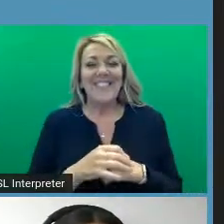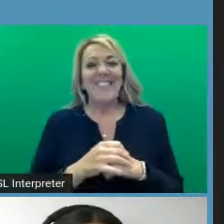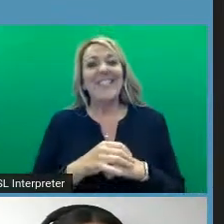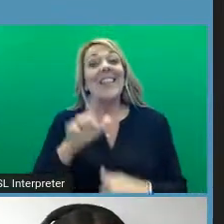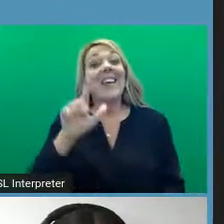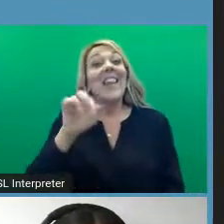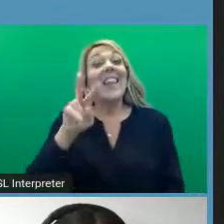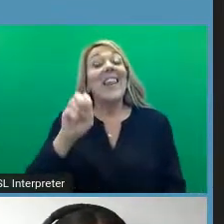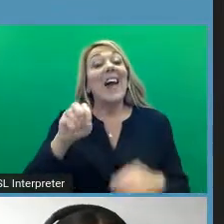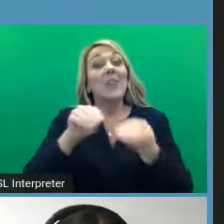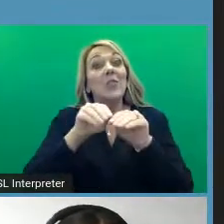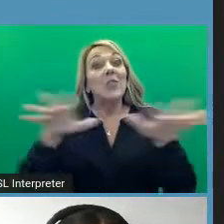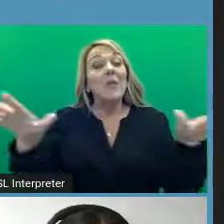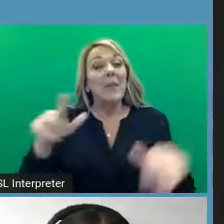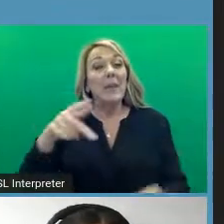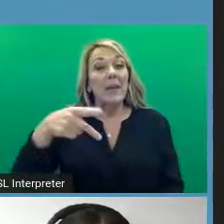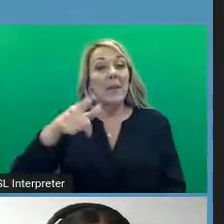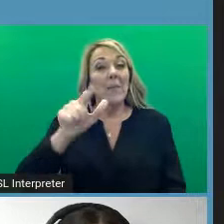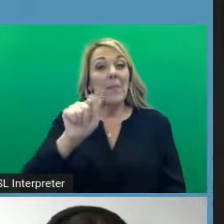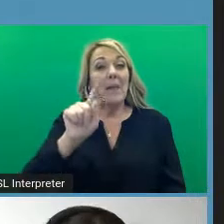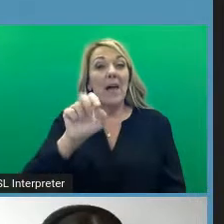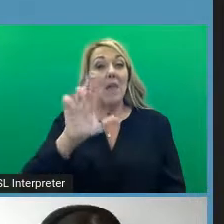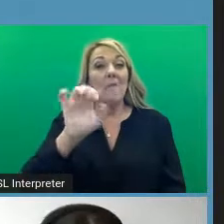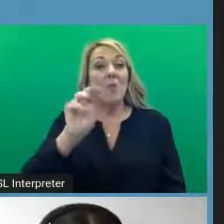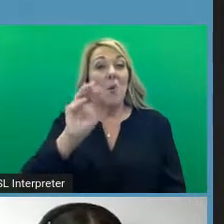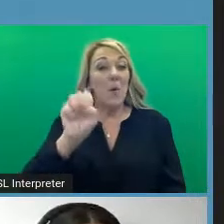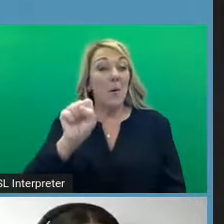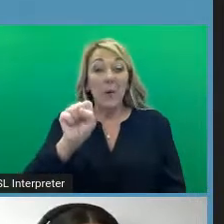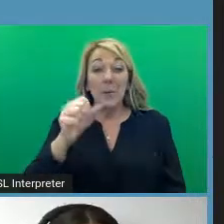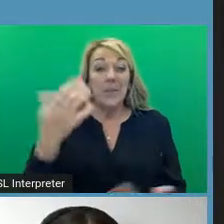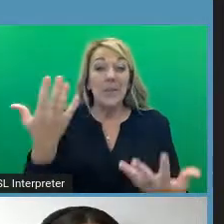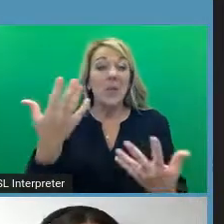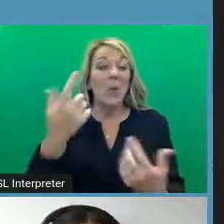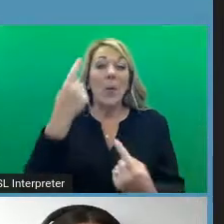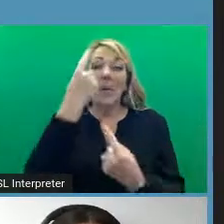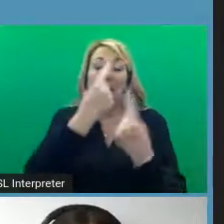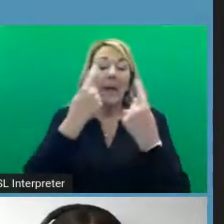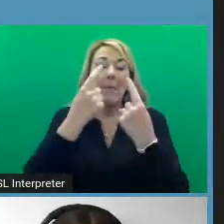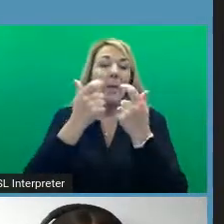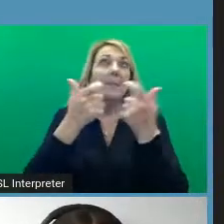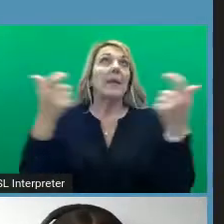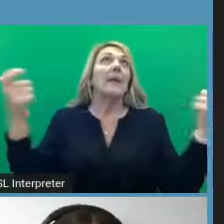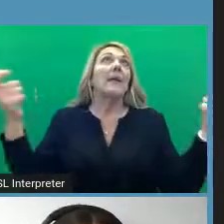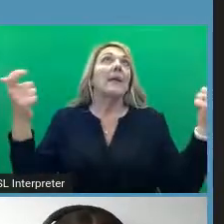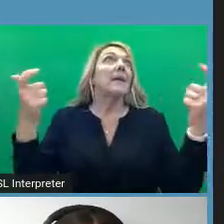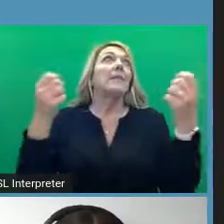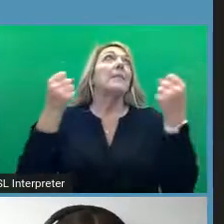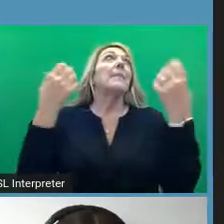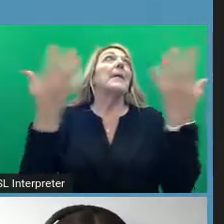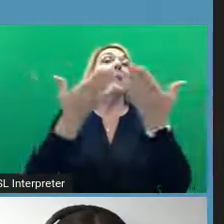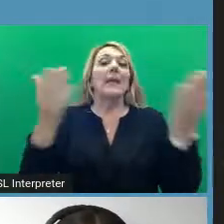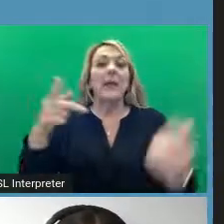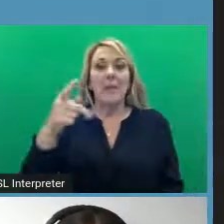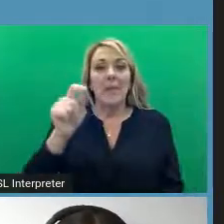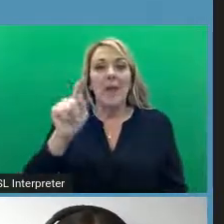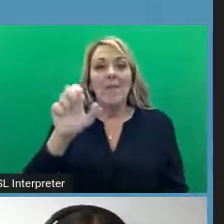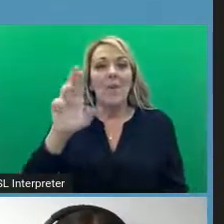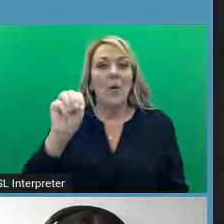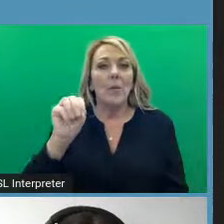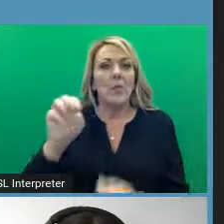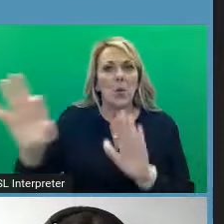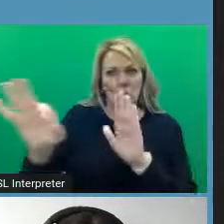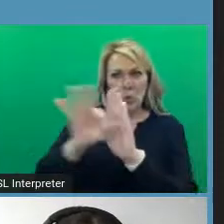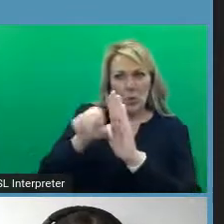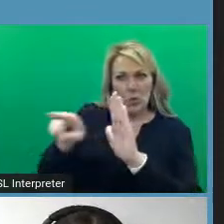live streaming platforms. So just big framework, there are a lot of platforms out there. Choose a delivery service that has